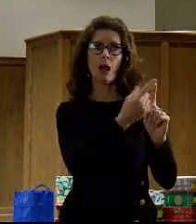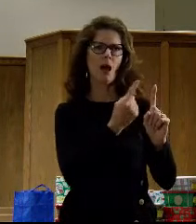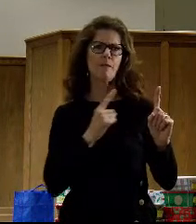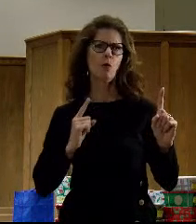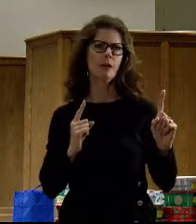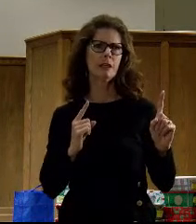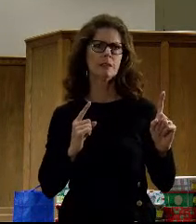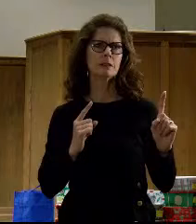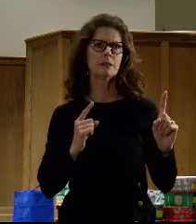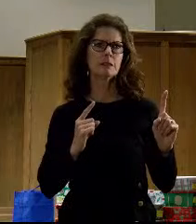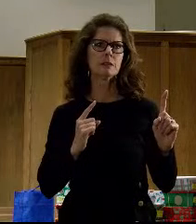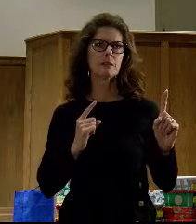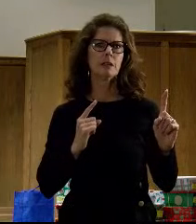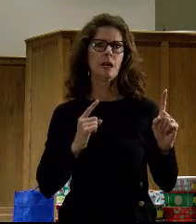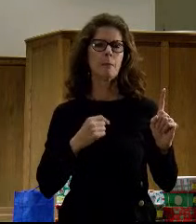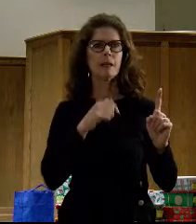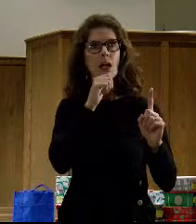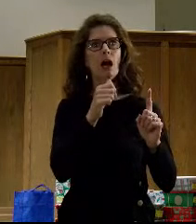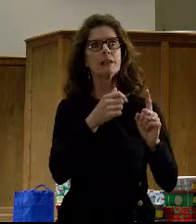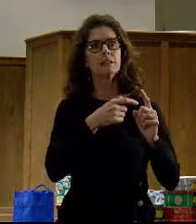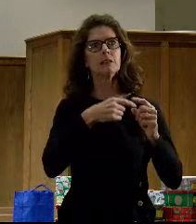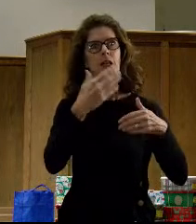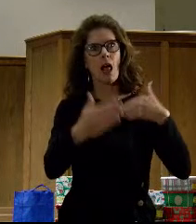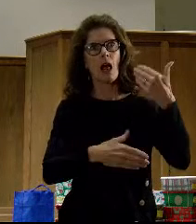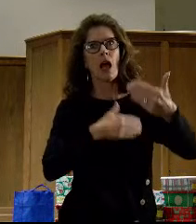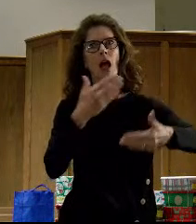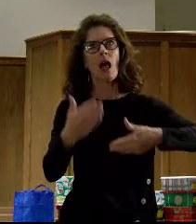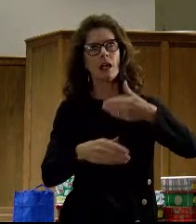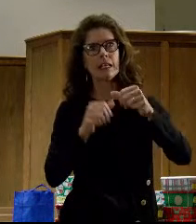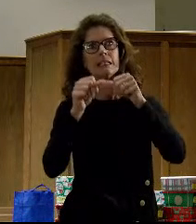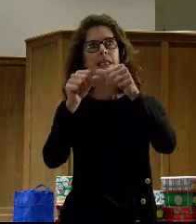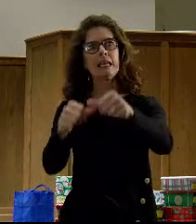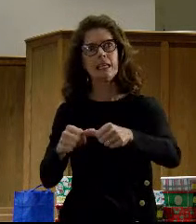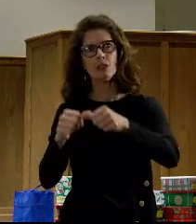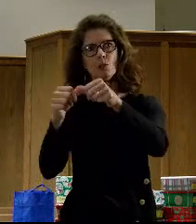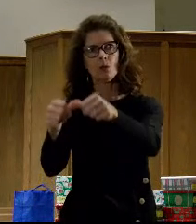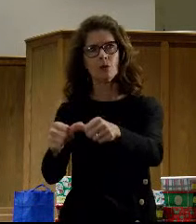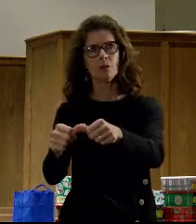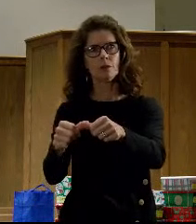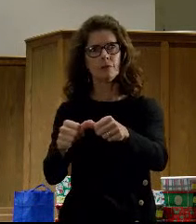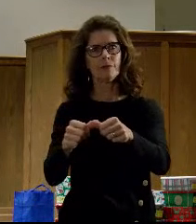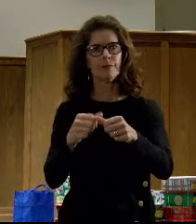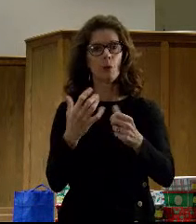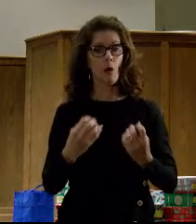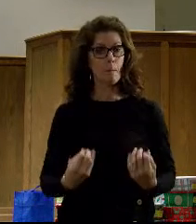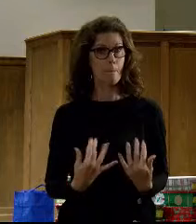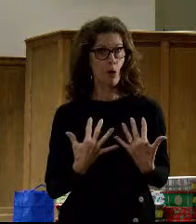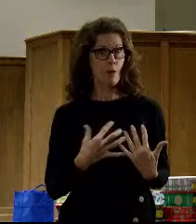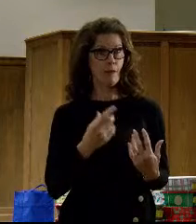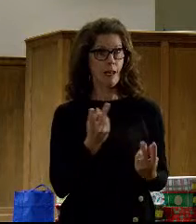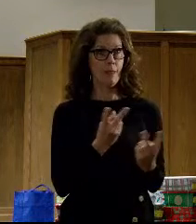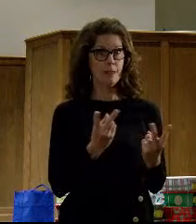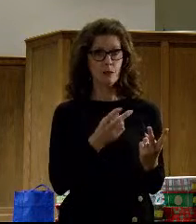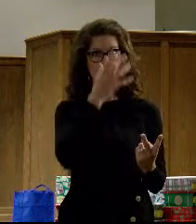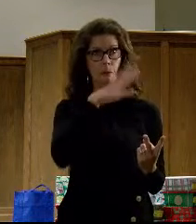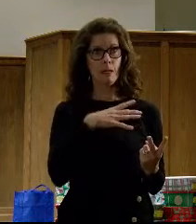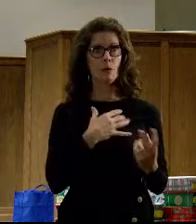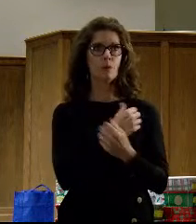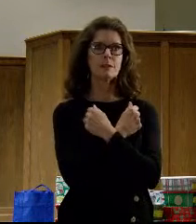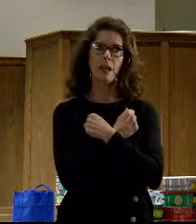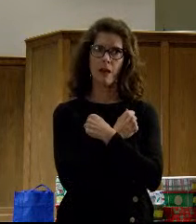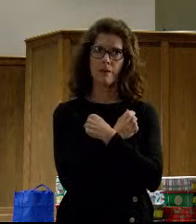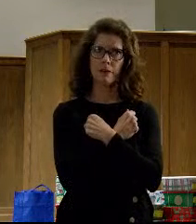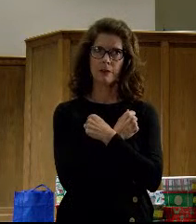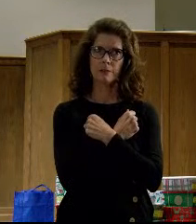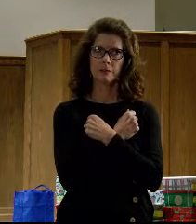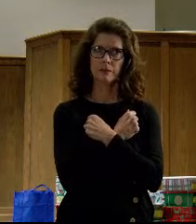King and for Bonhoeffer, they were motivated by love, and they still made a huge difference in the world. So exchange